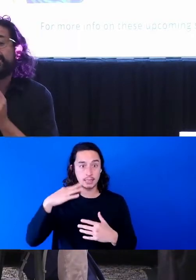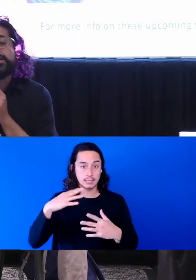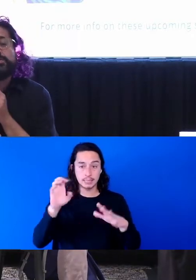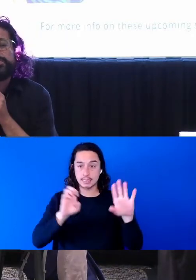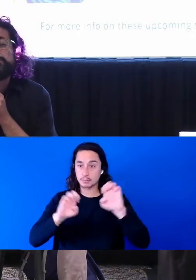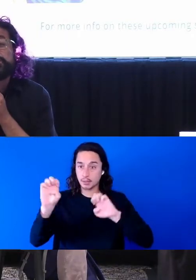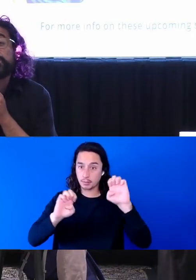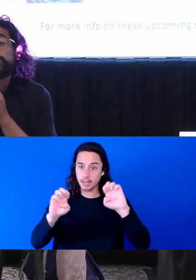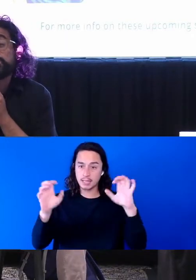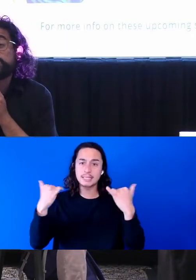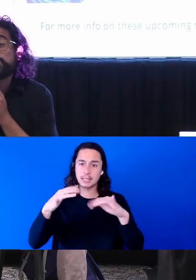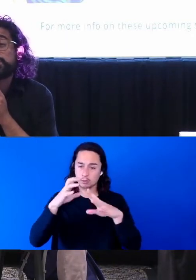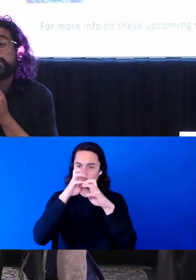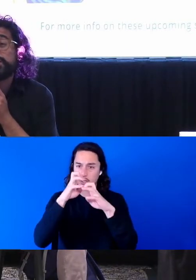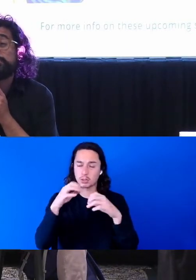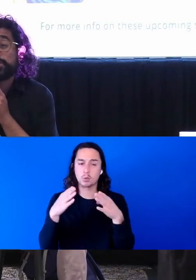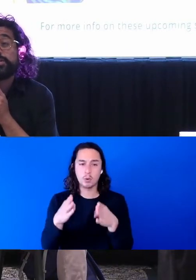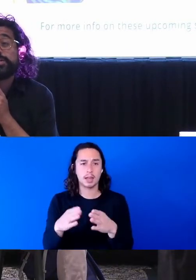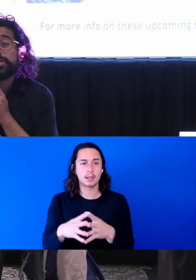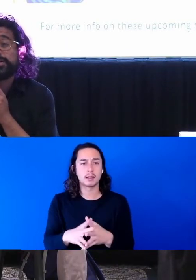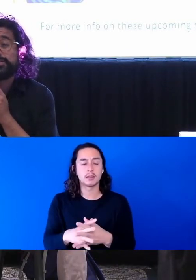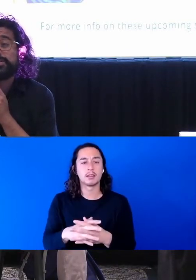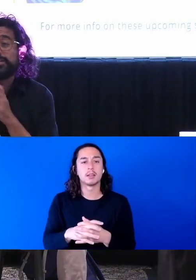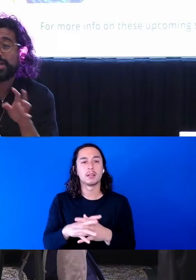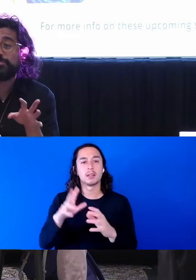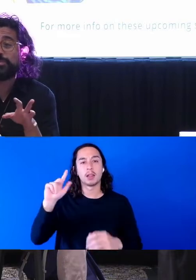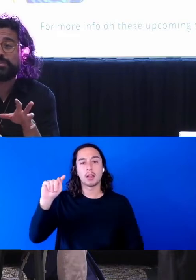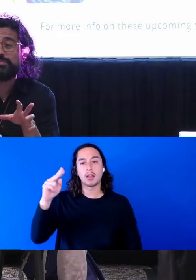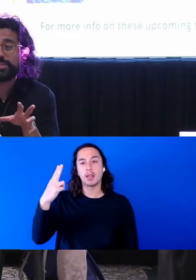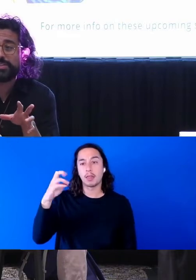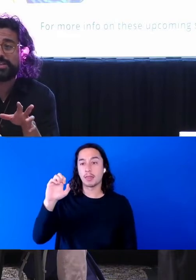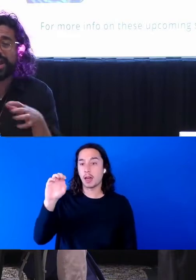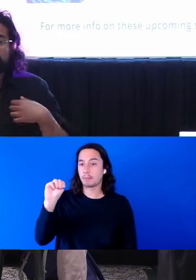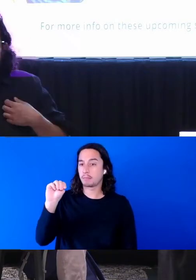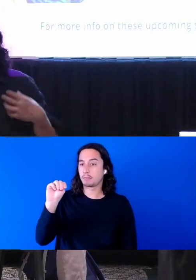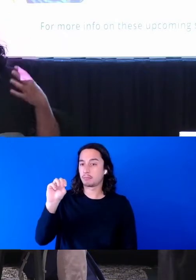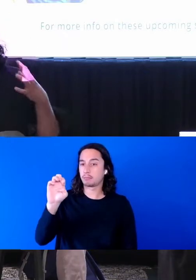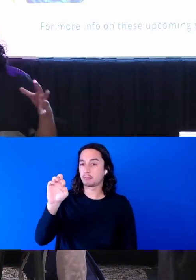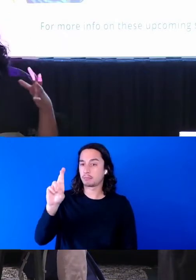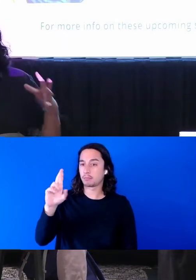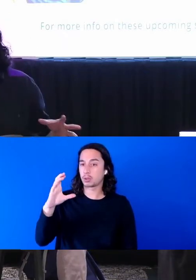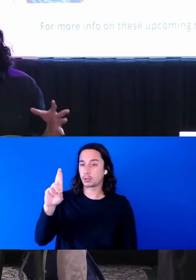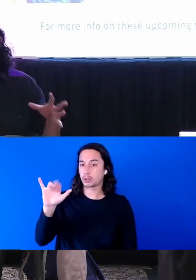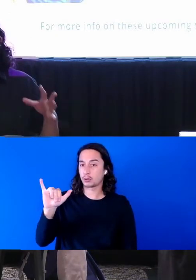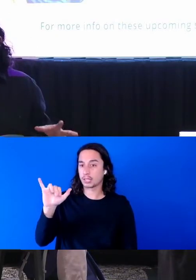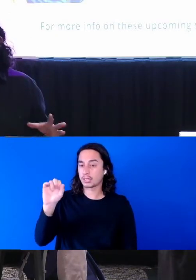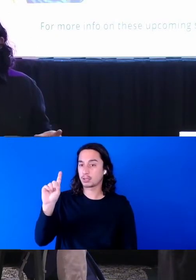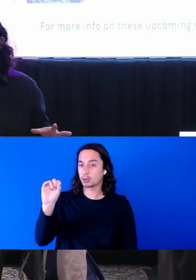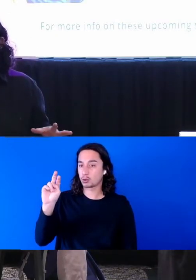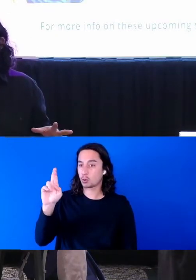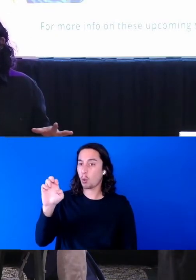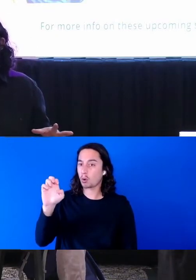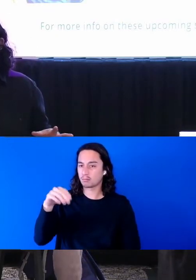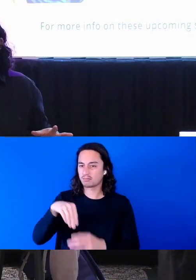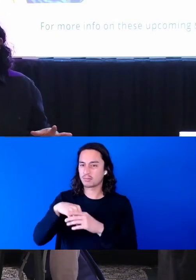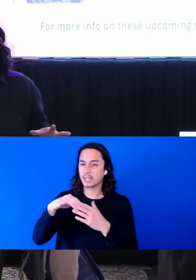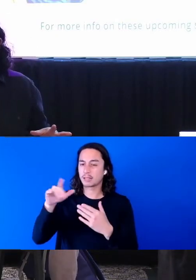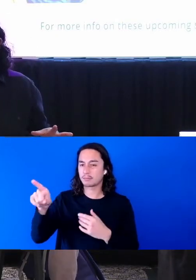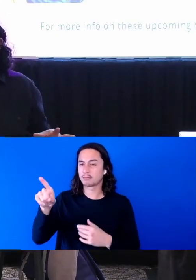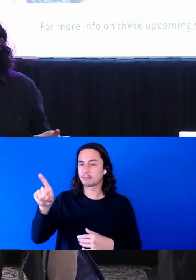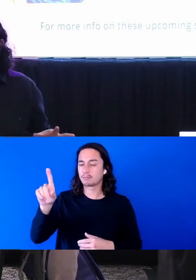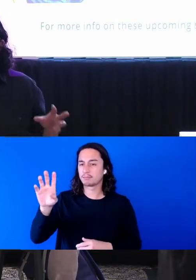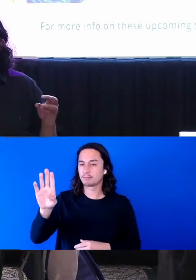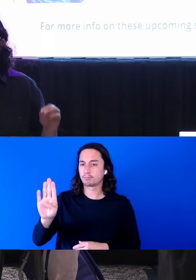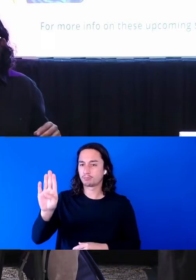rigorous. The Mercury Store in Brooklyn is an example of this that I'm really excited about and jazzed about.